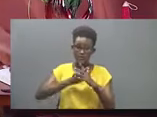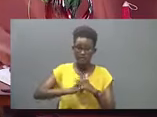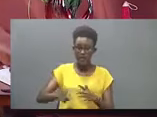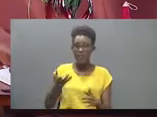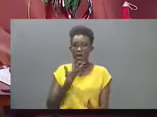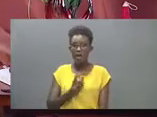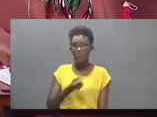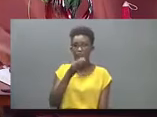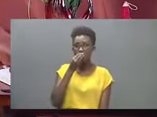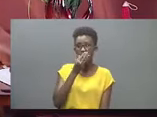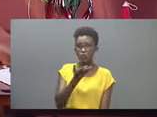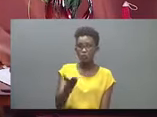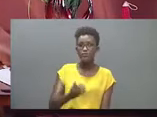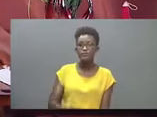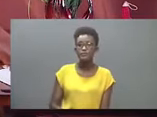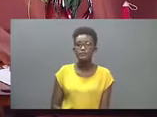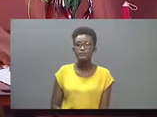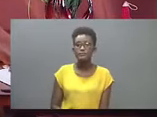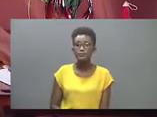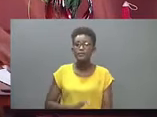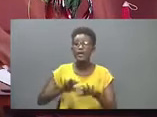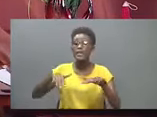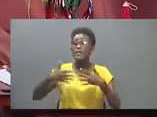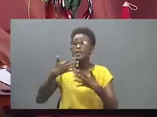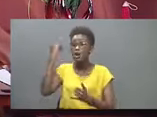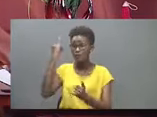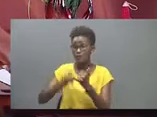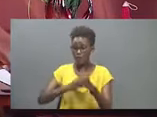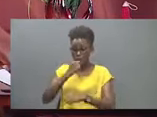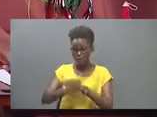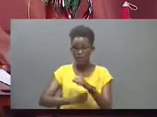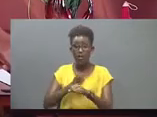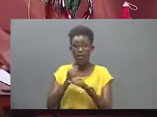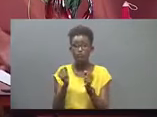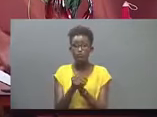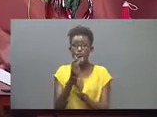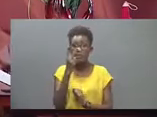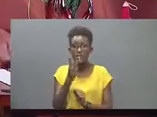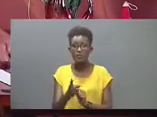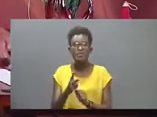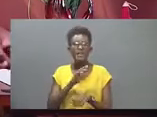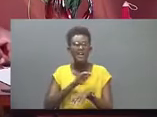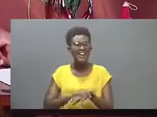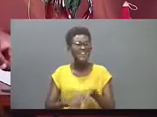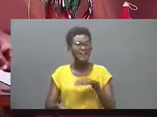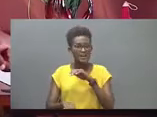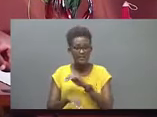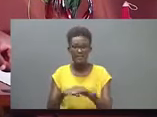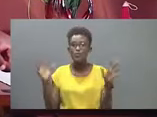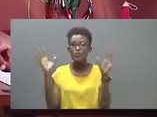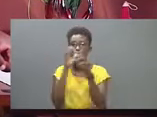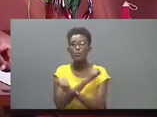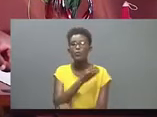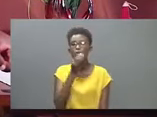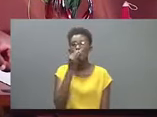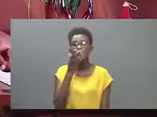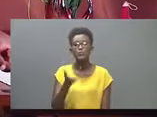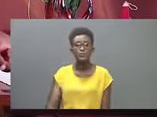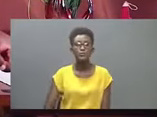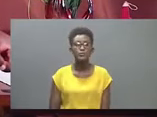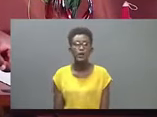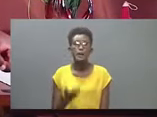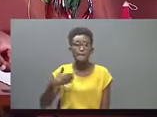food. And for the last 12 years, they have never received any relief food.